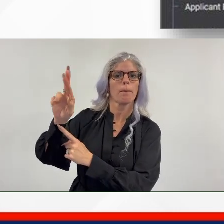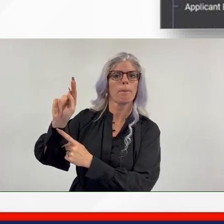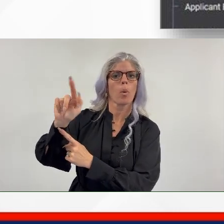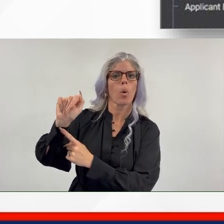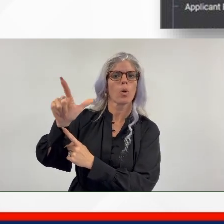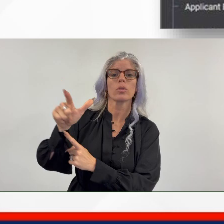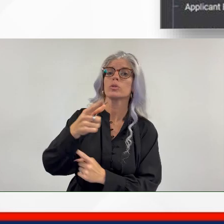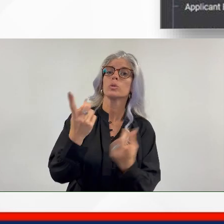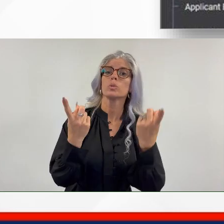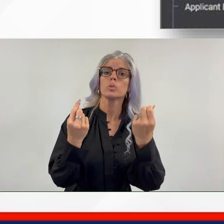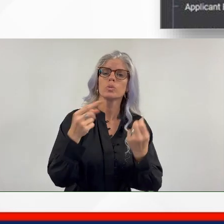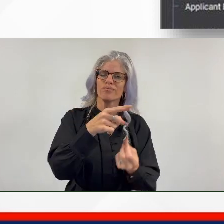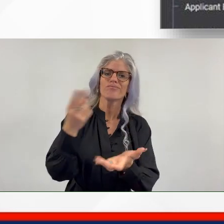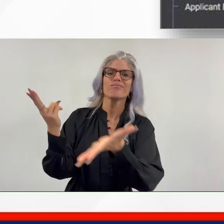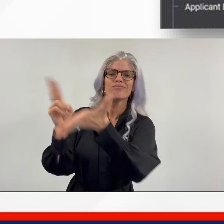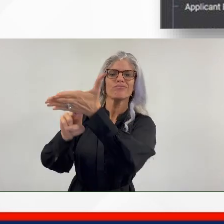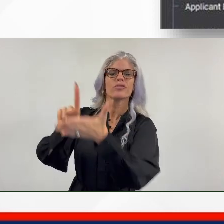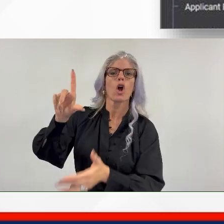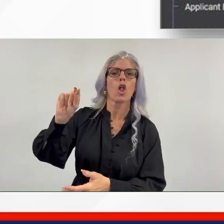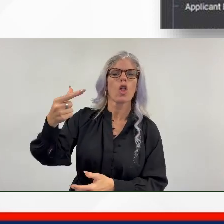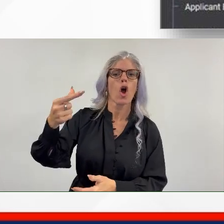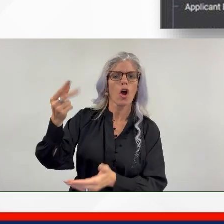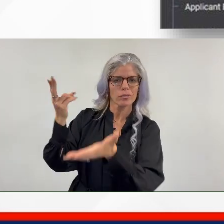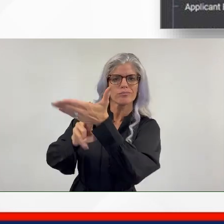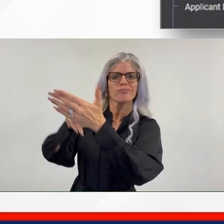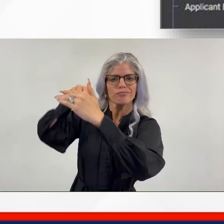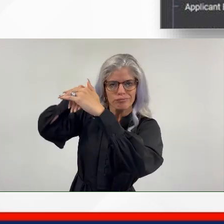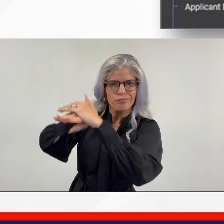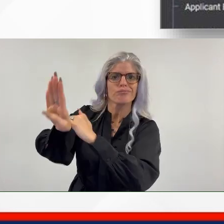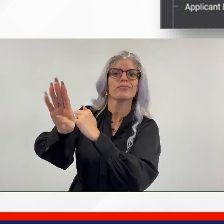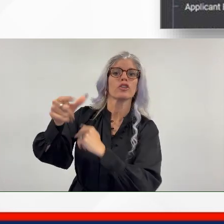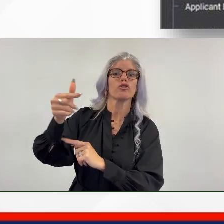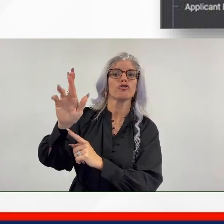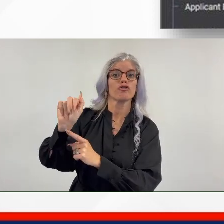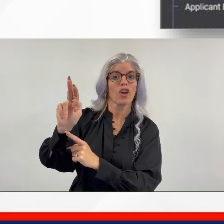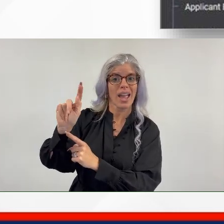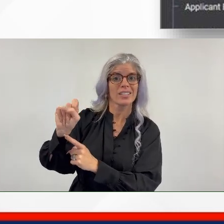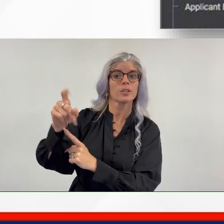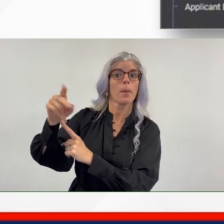submit RPAs for Hurricane Ian is January 6th.